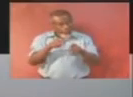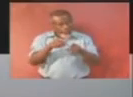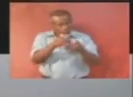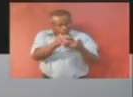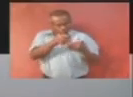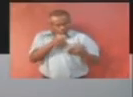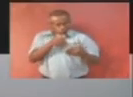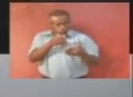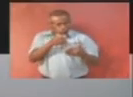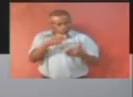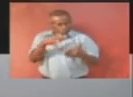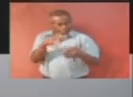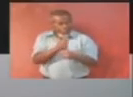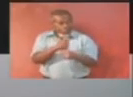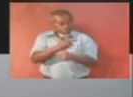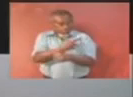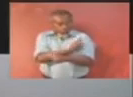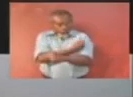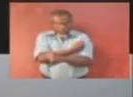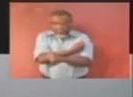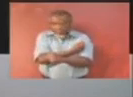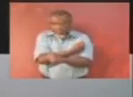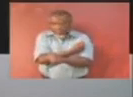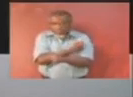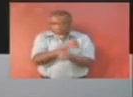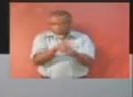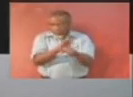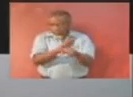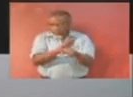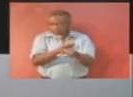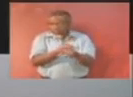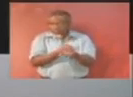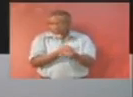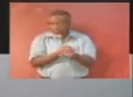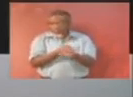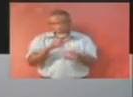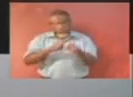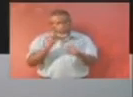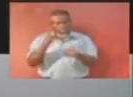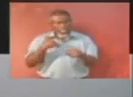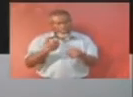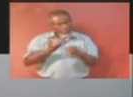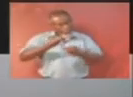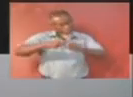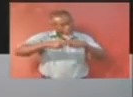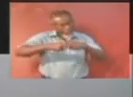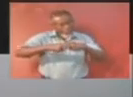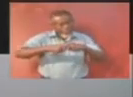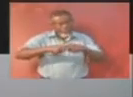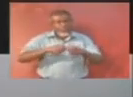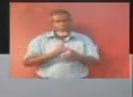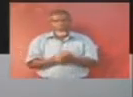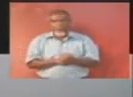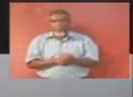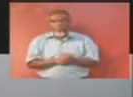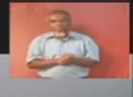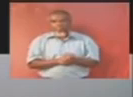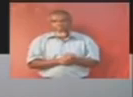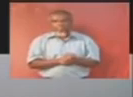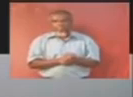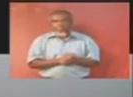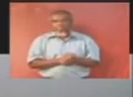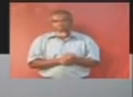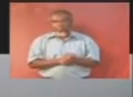to ensure that there are no complications to follow? And my second question, based on reports of persons